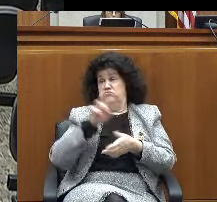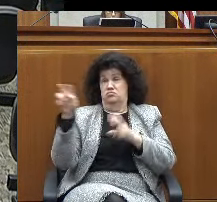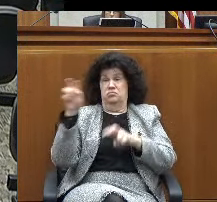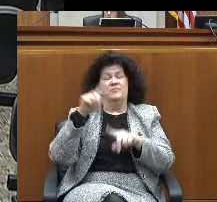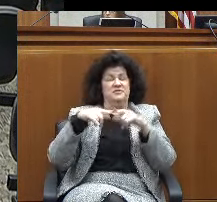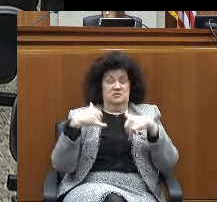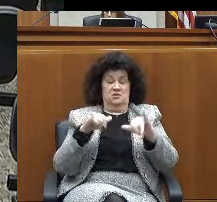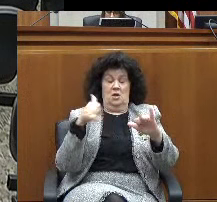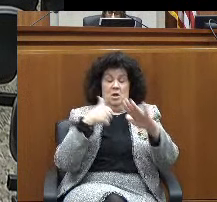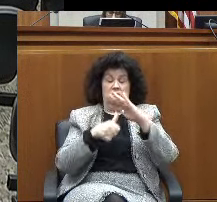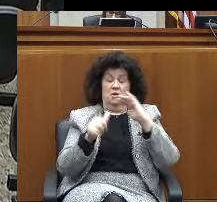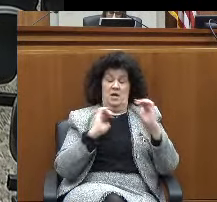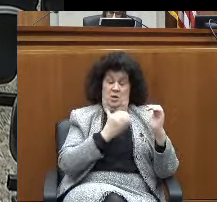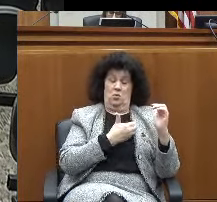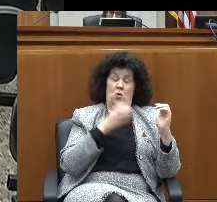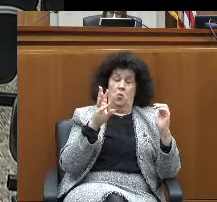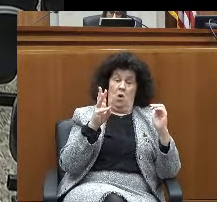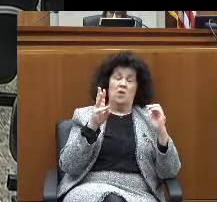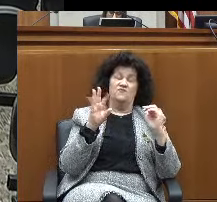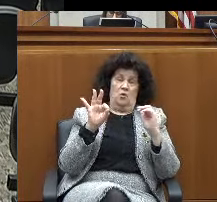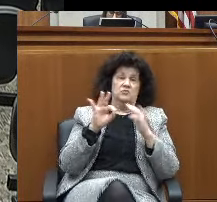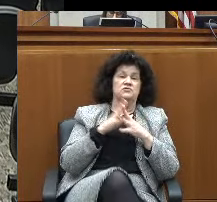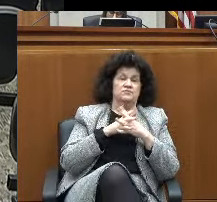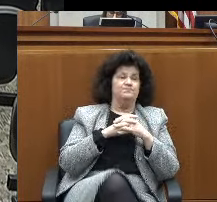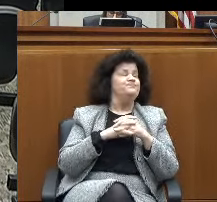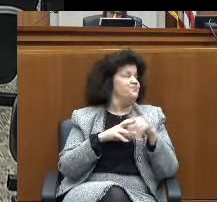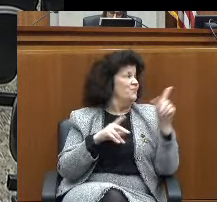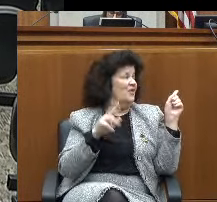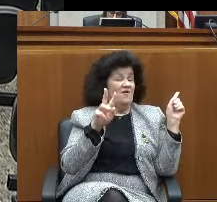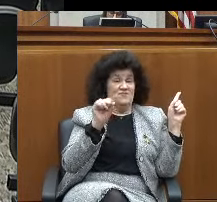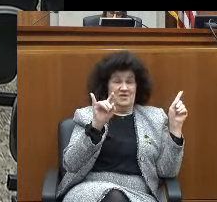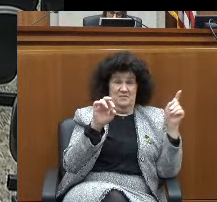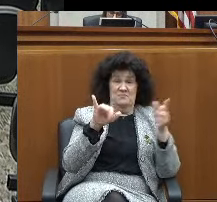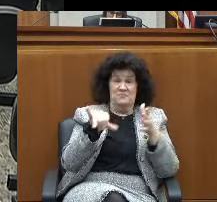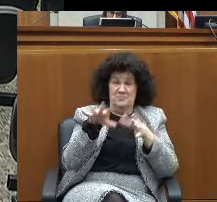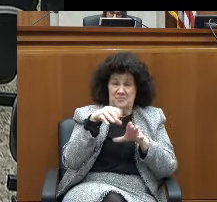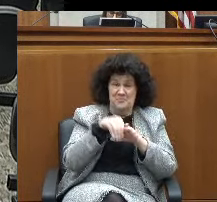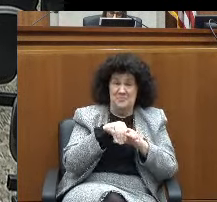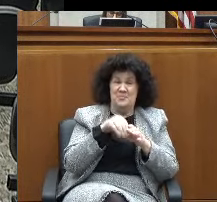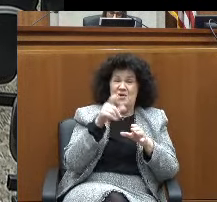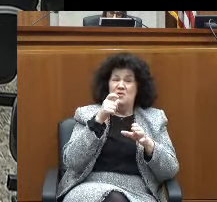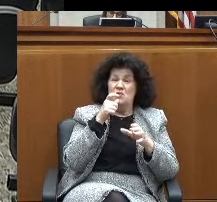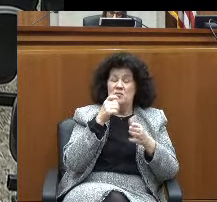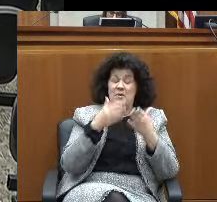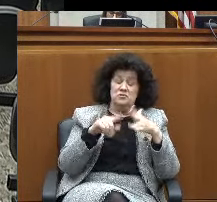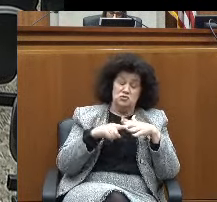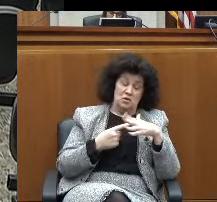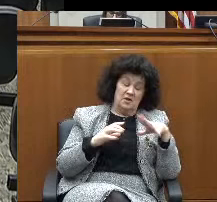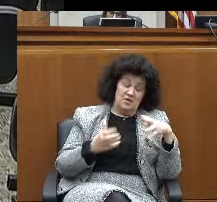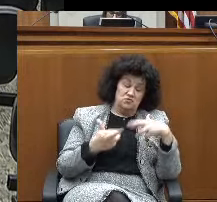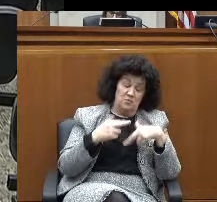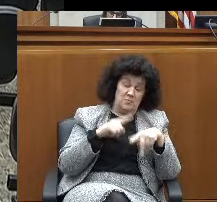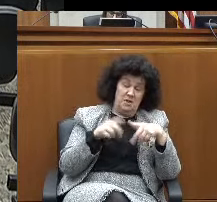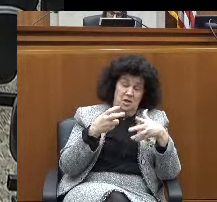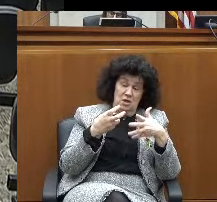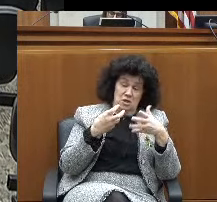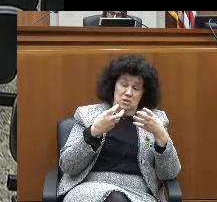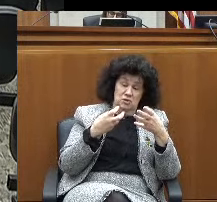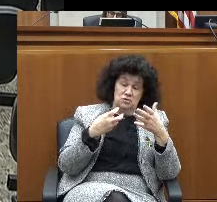in our workforce. I think Ms. Boucher brought this up. Does that include people that may have started off in a classroom and switched